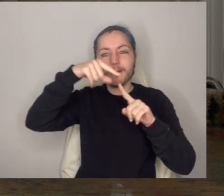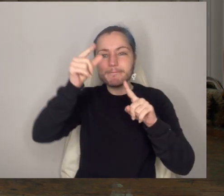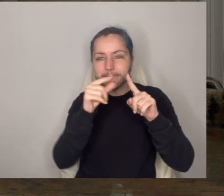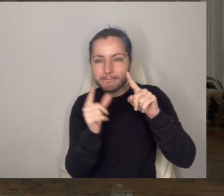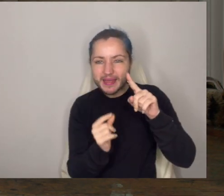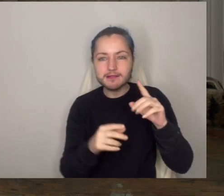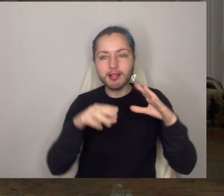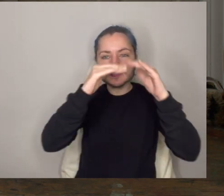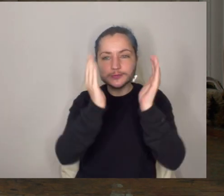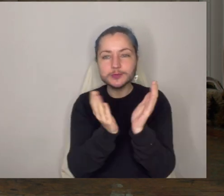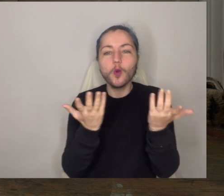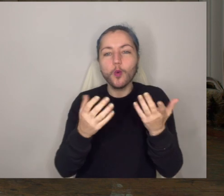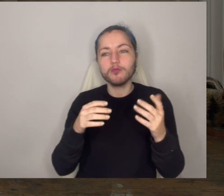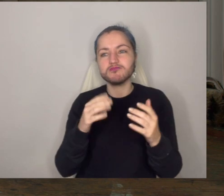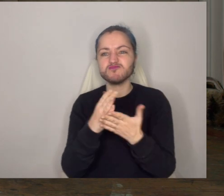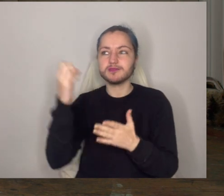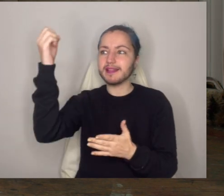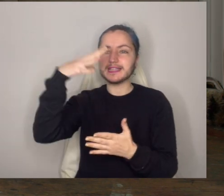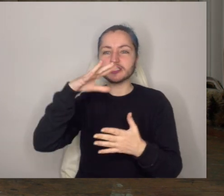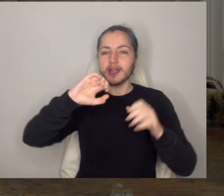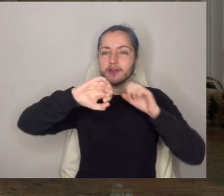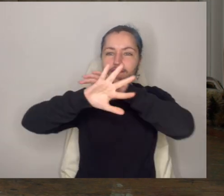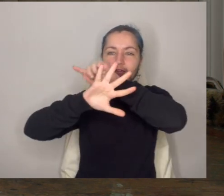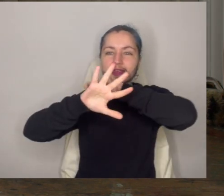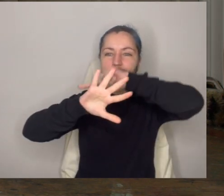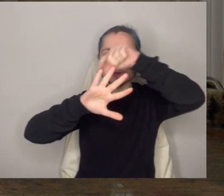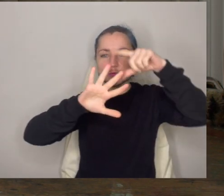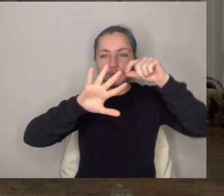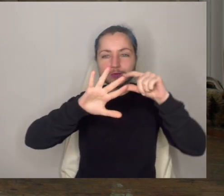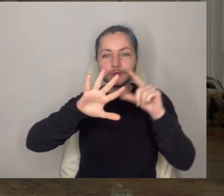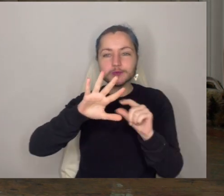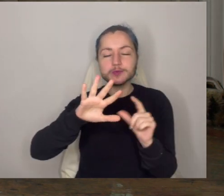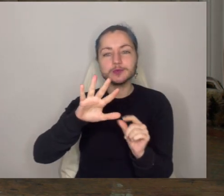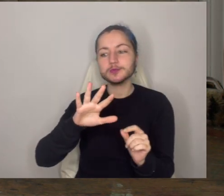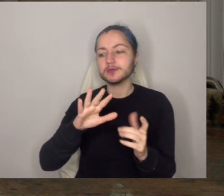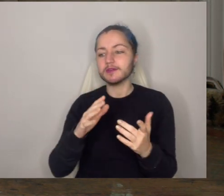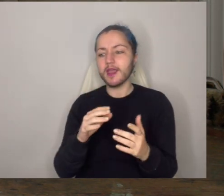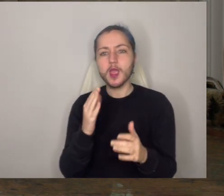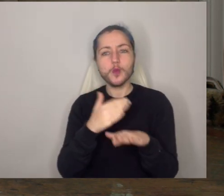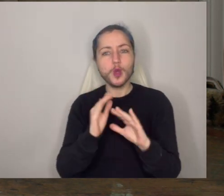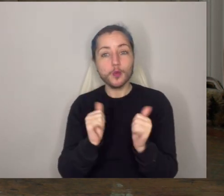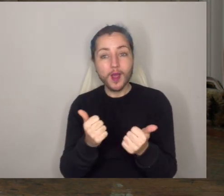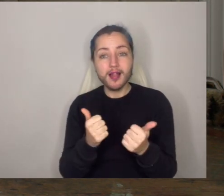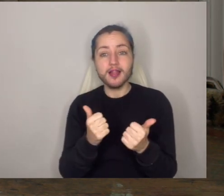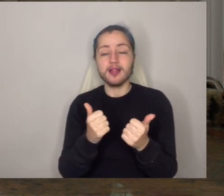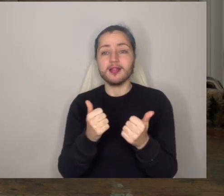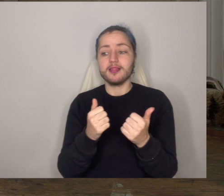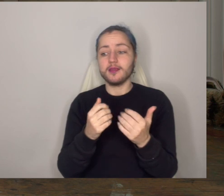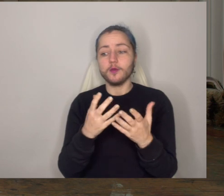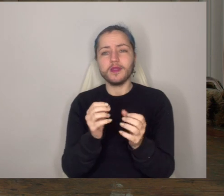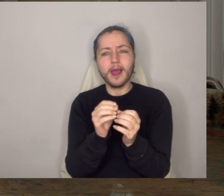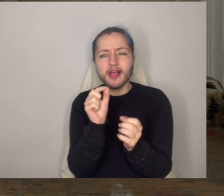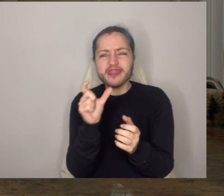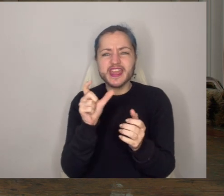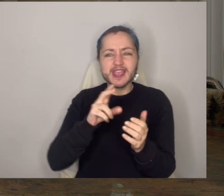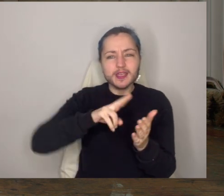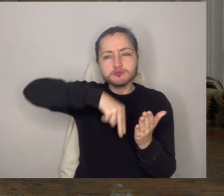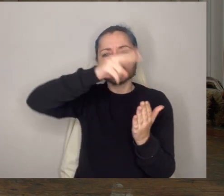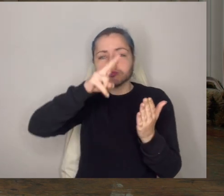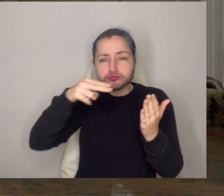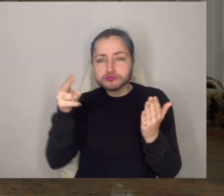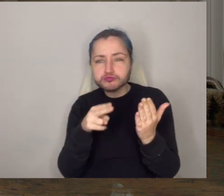paintbrush. So if you can find the thickest paintbrush that you can get hold of. You can also use